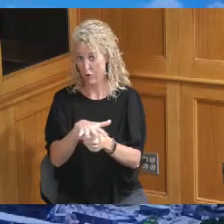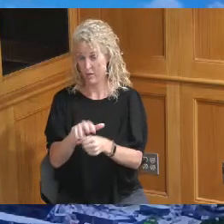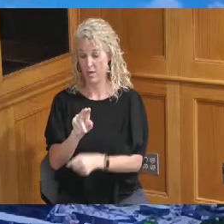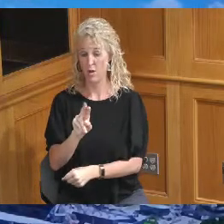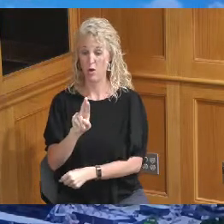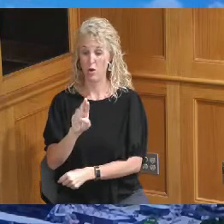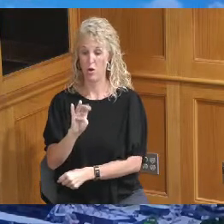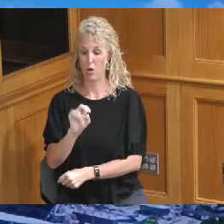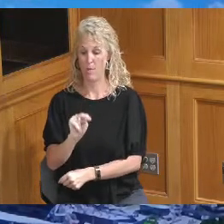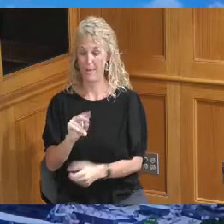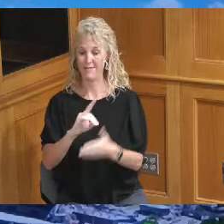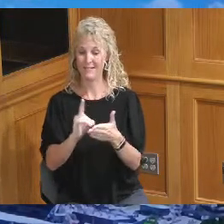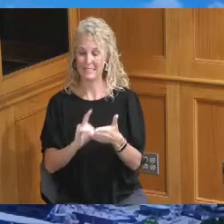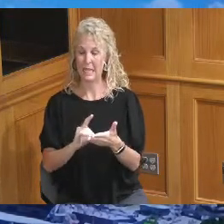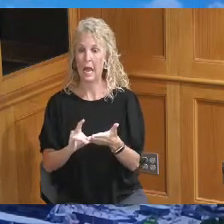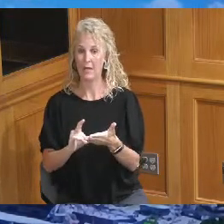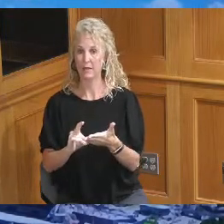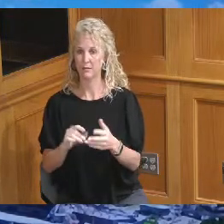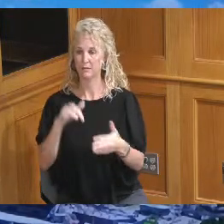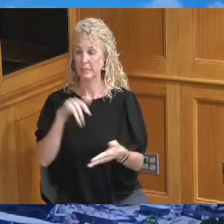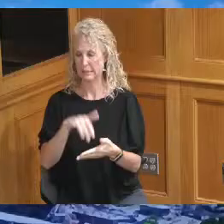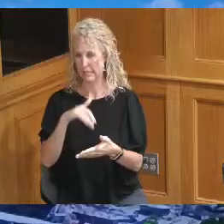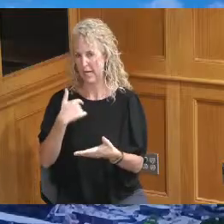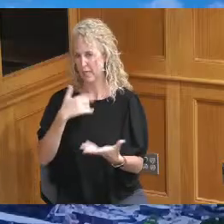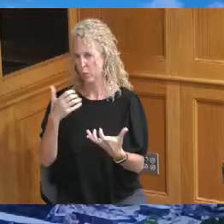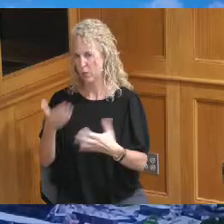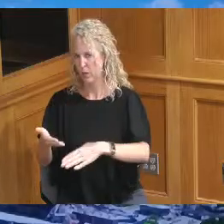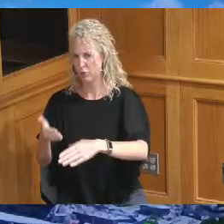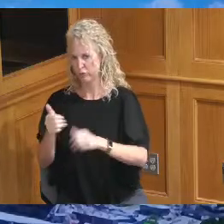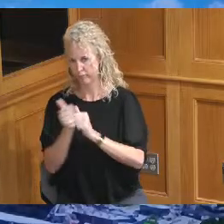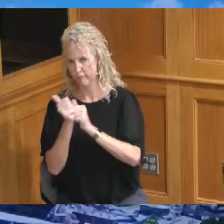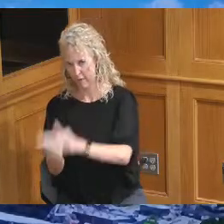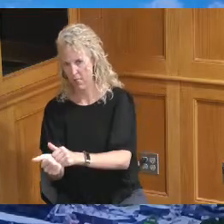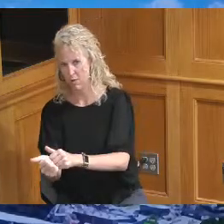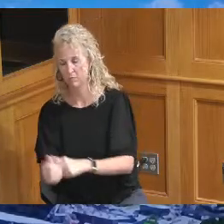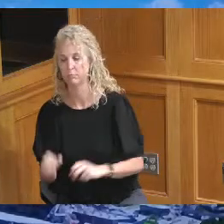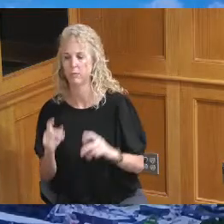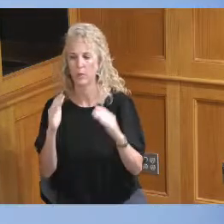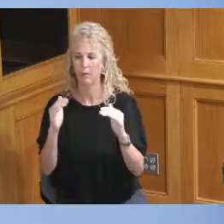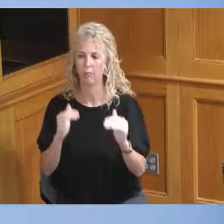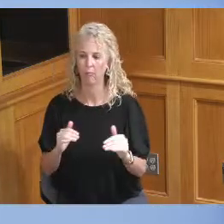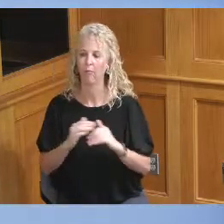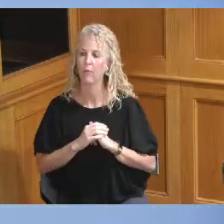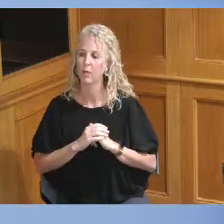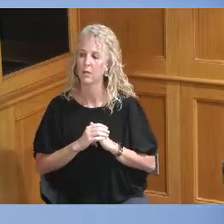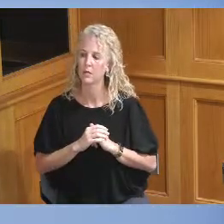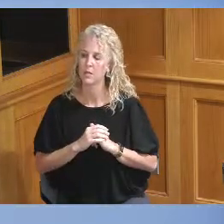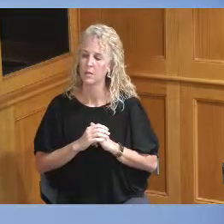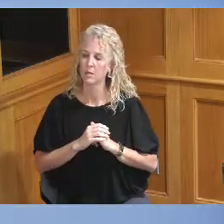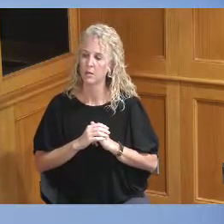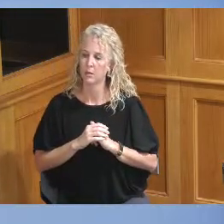design study for the betterment of the area around the stadium. Next slide, please.